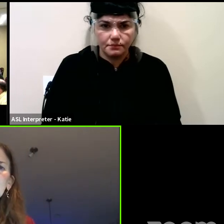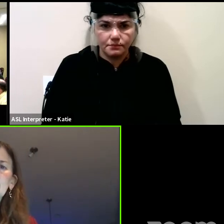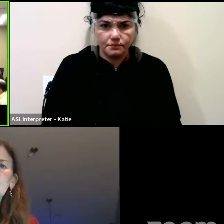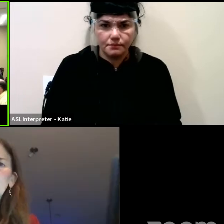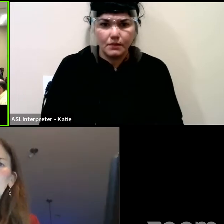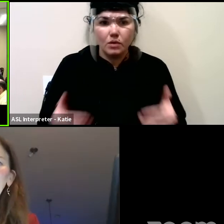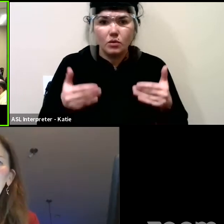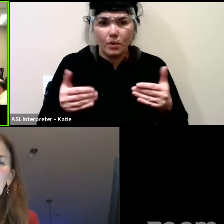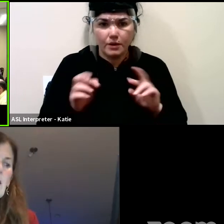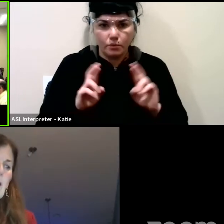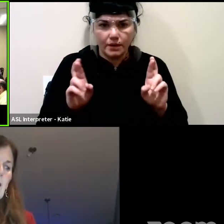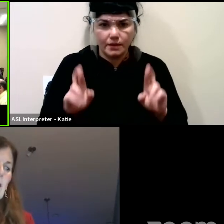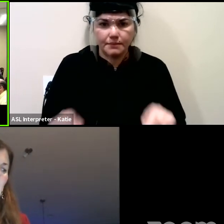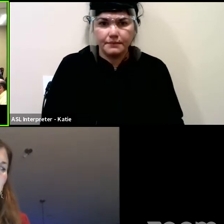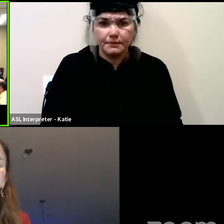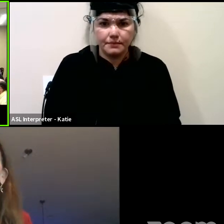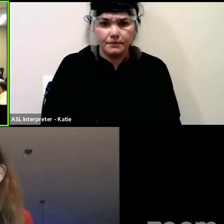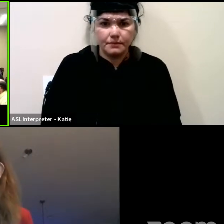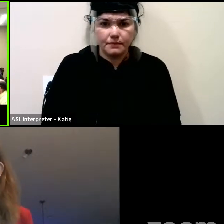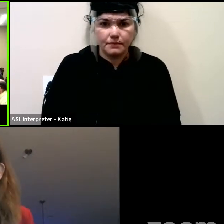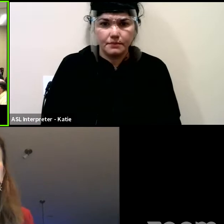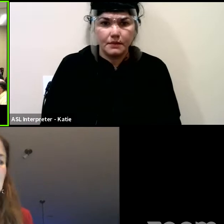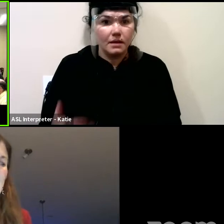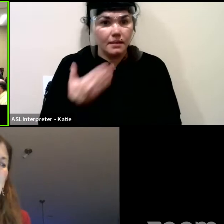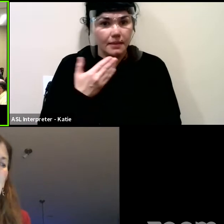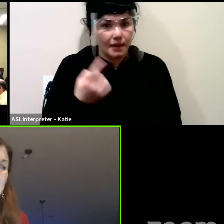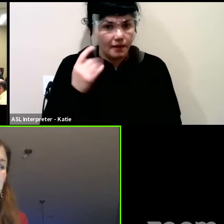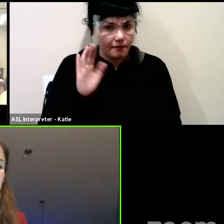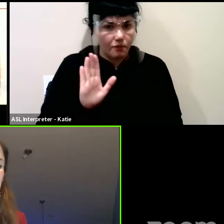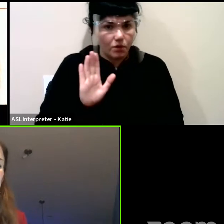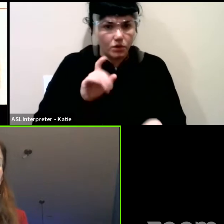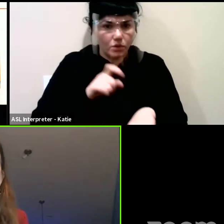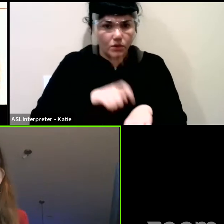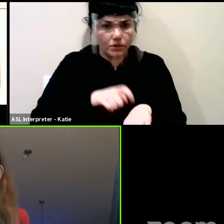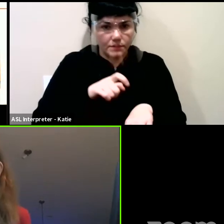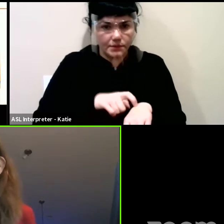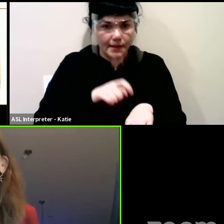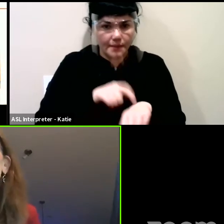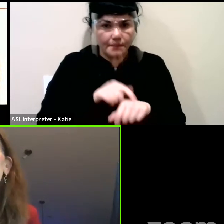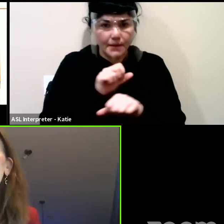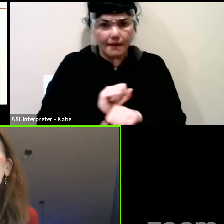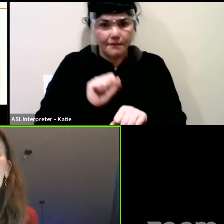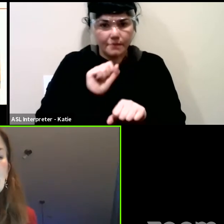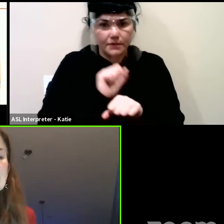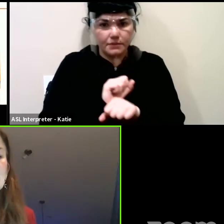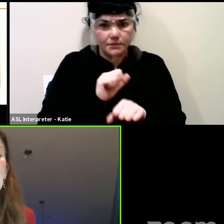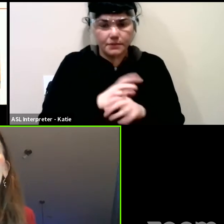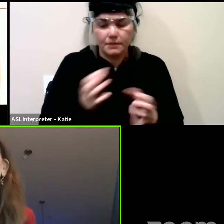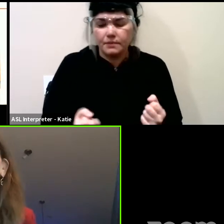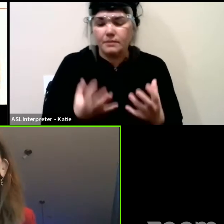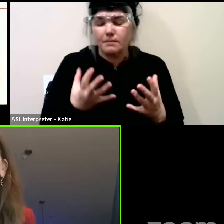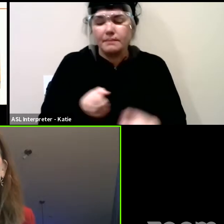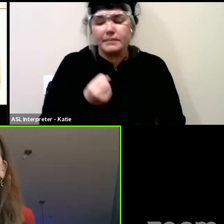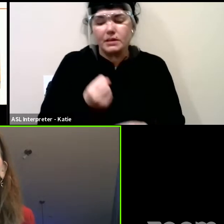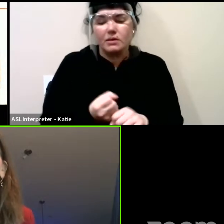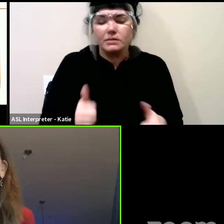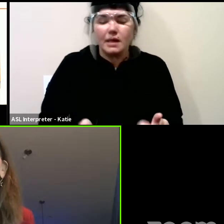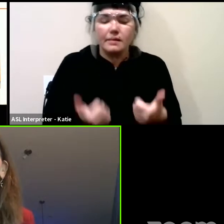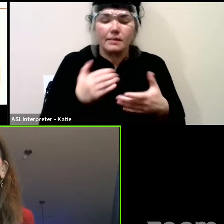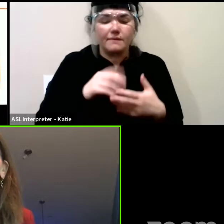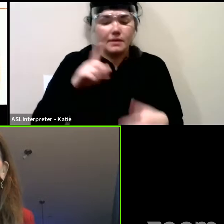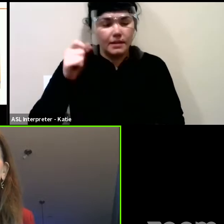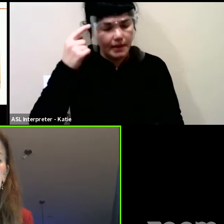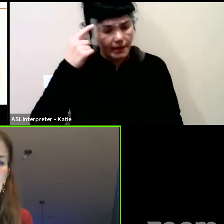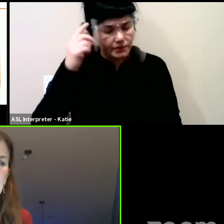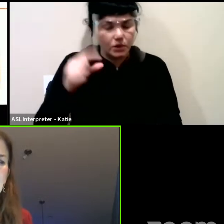go ahead we're ready thank you for your time and efforts i've lived many years in both lansing and grand rapids and